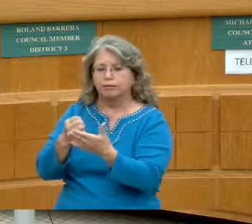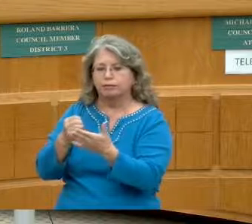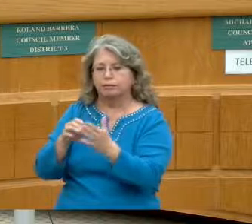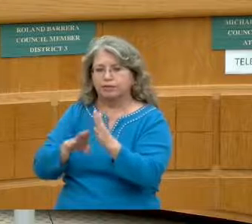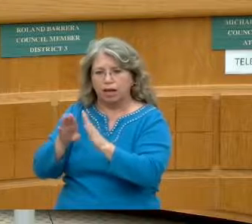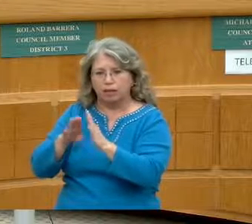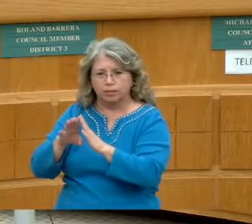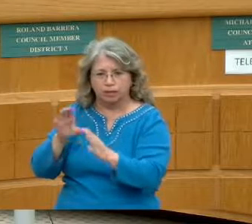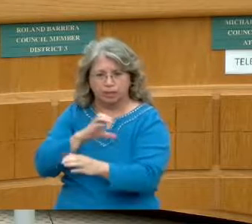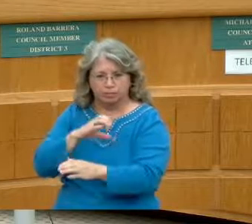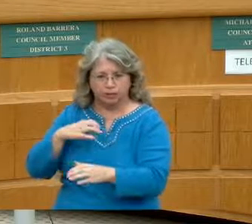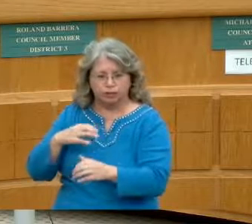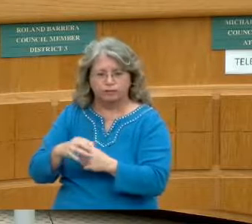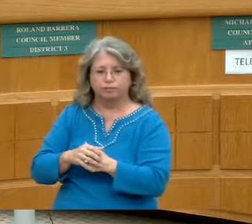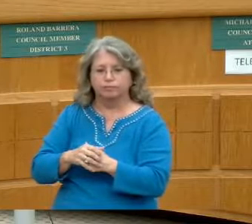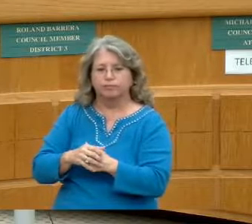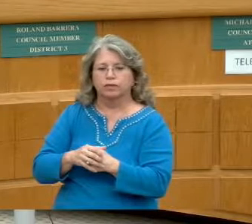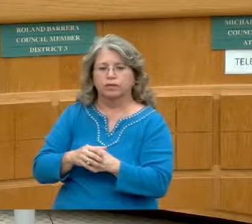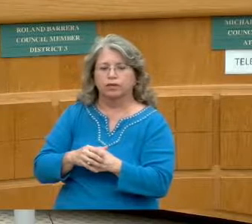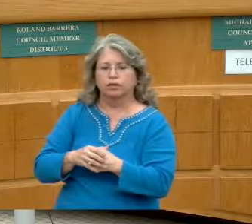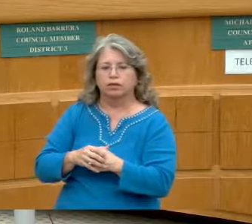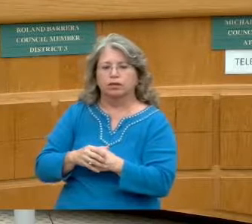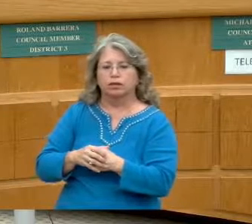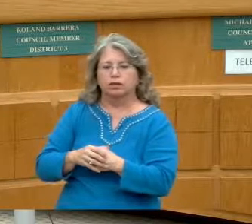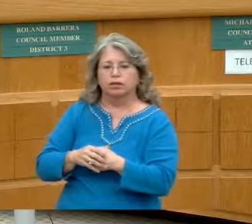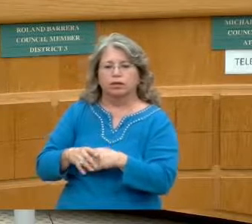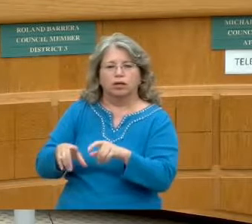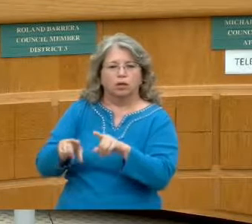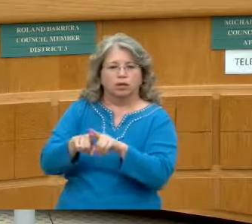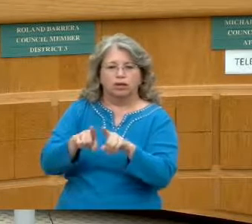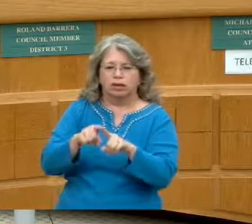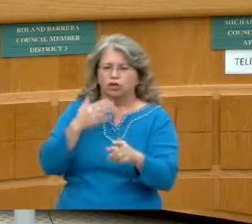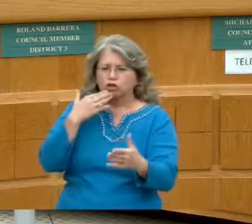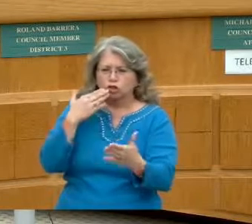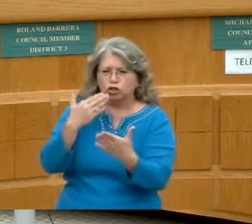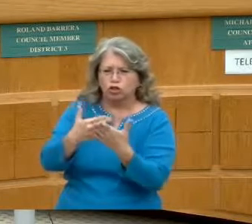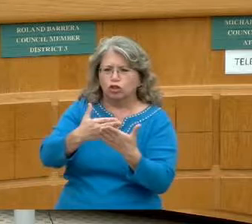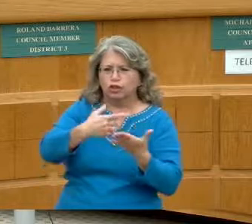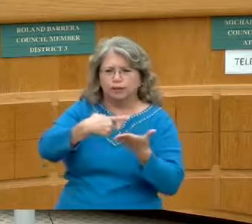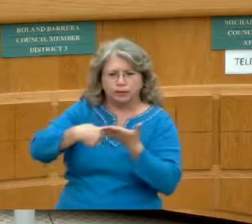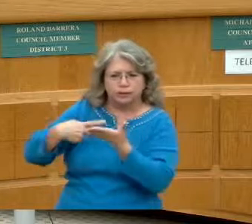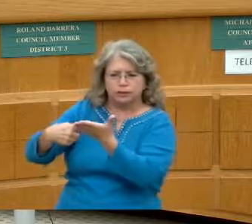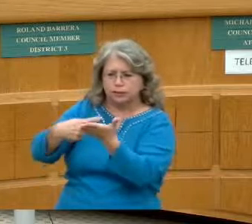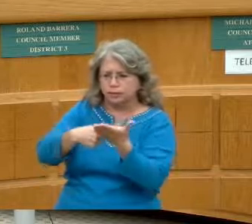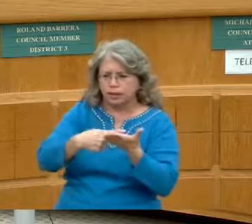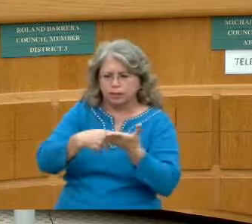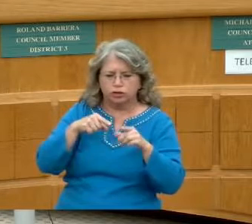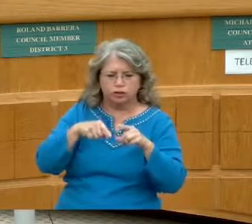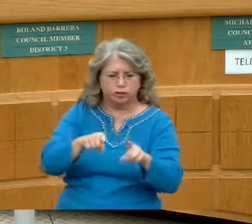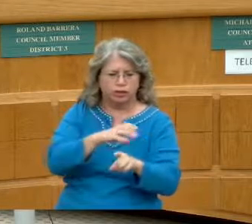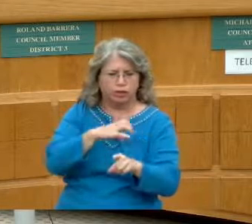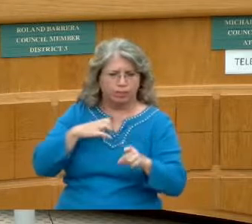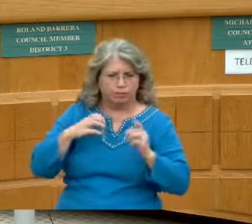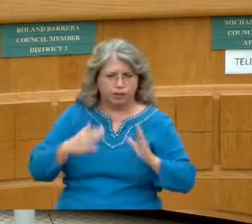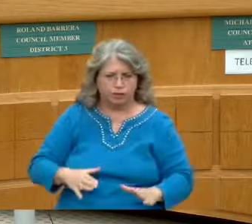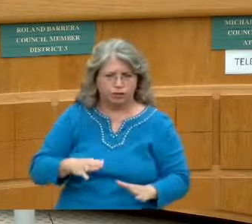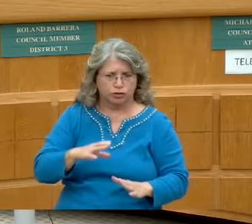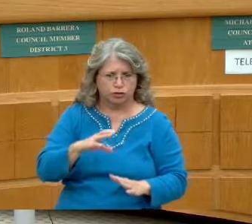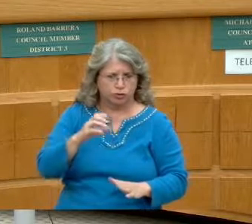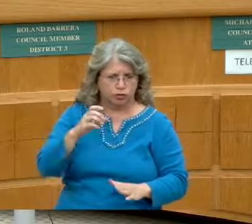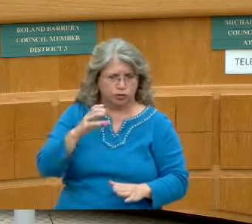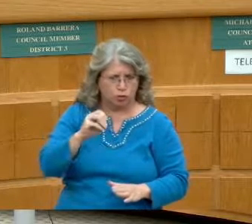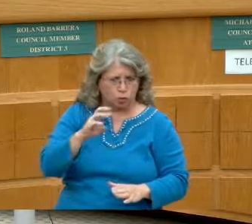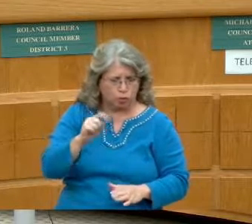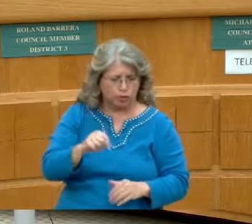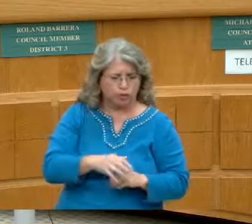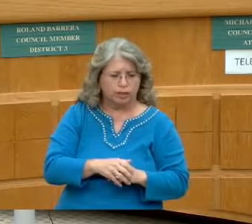Squires. And we also had a very robust discussion at Commissioners Court regarding our economic recovery. And here are